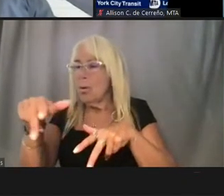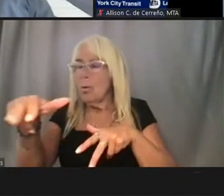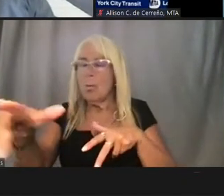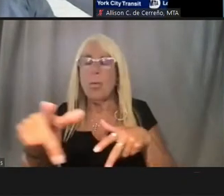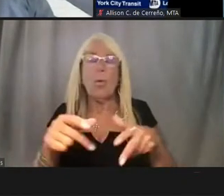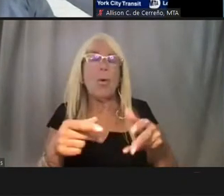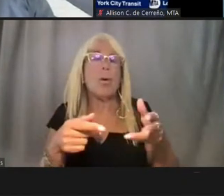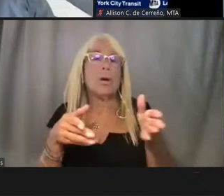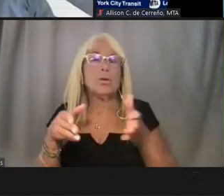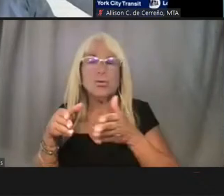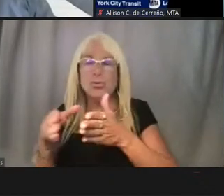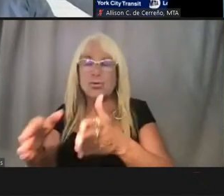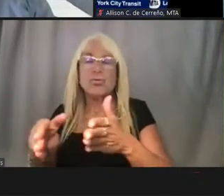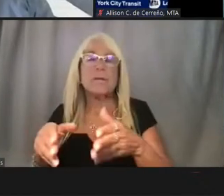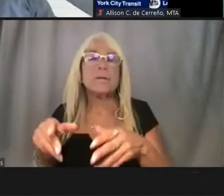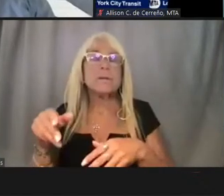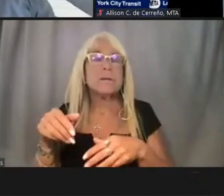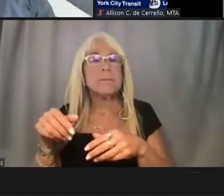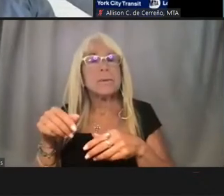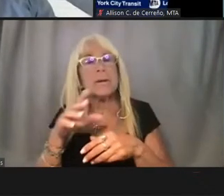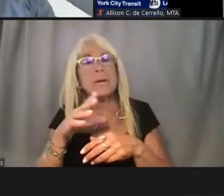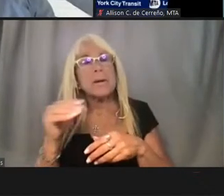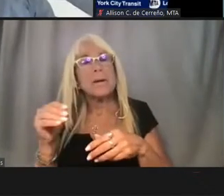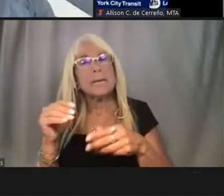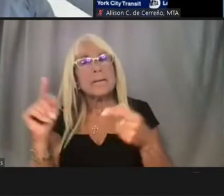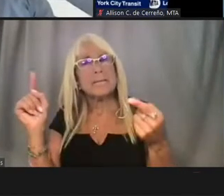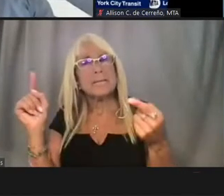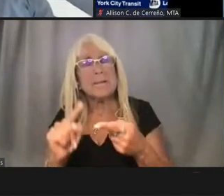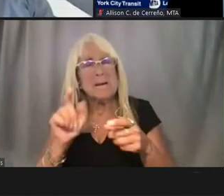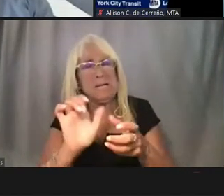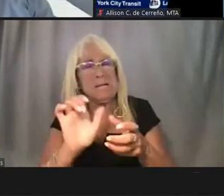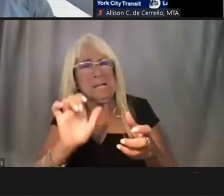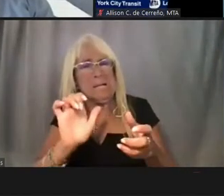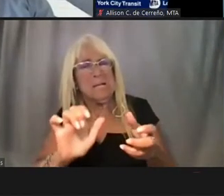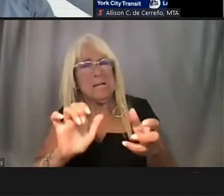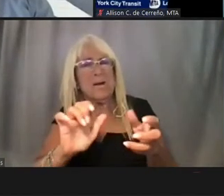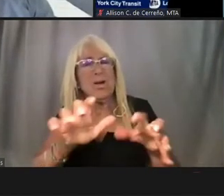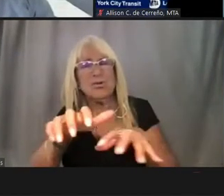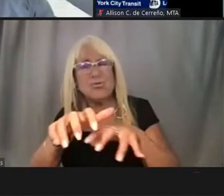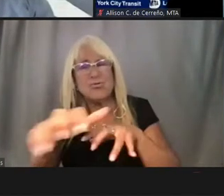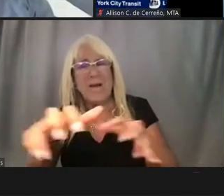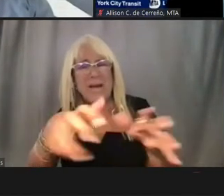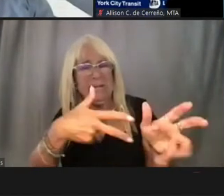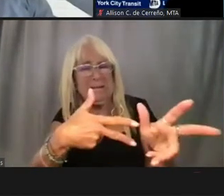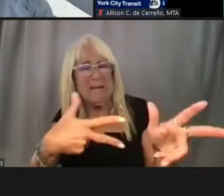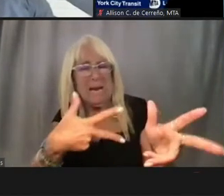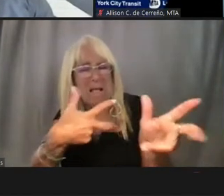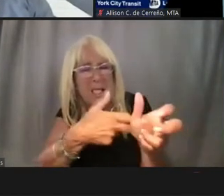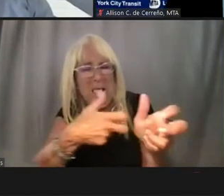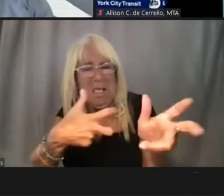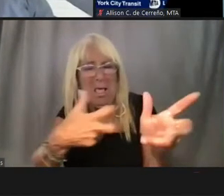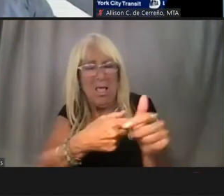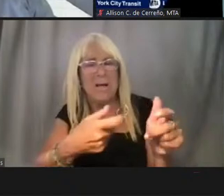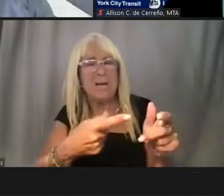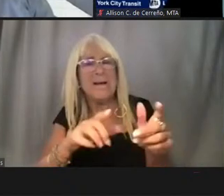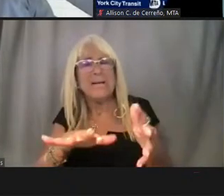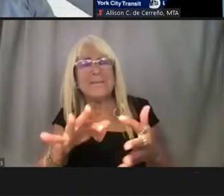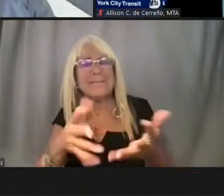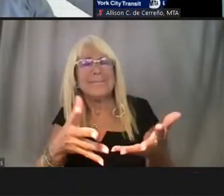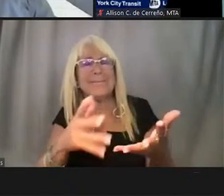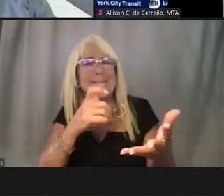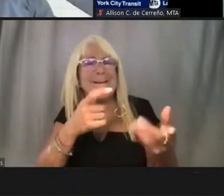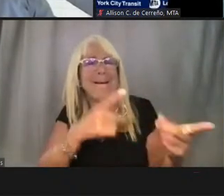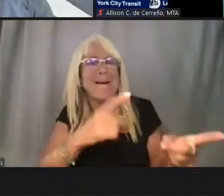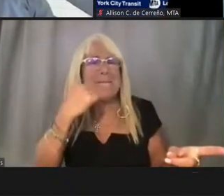vehicles are brought down to bearable levels where traffic jams and crashes are the exception not the